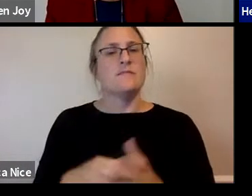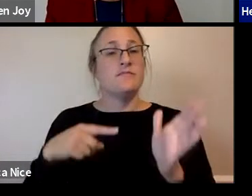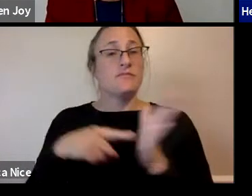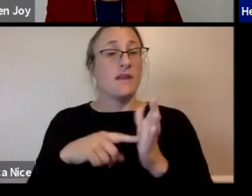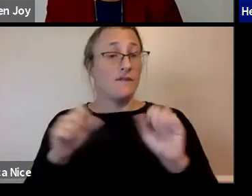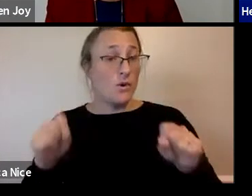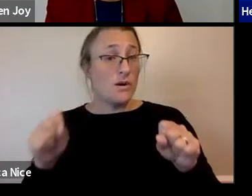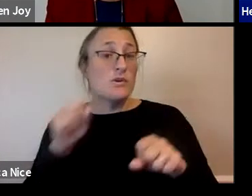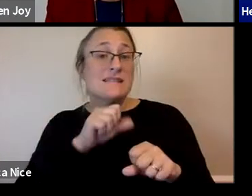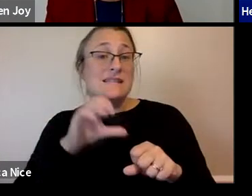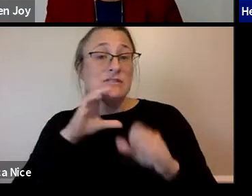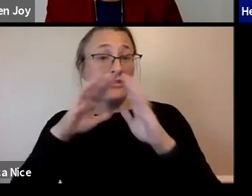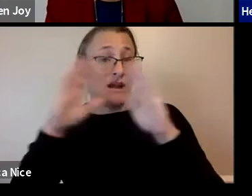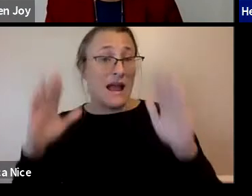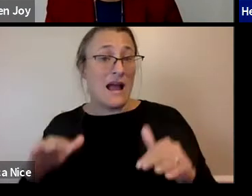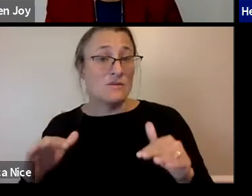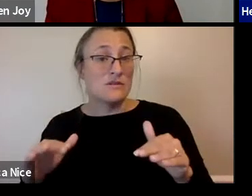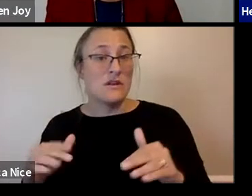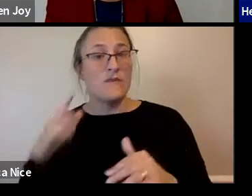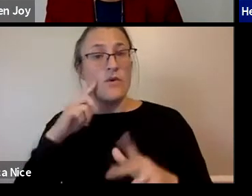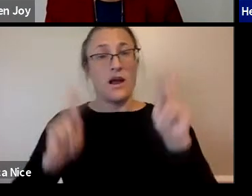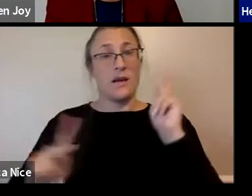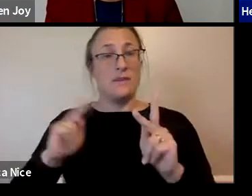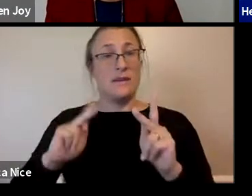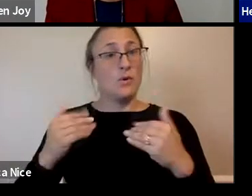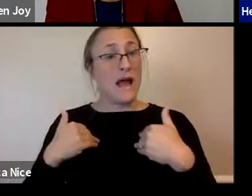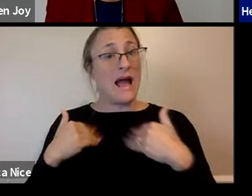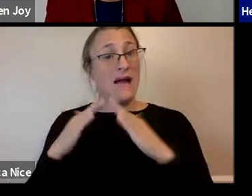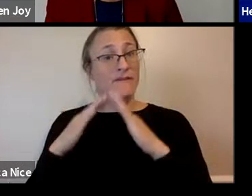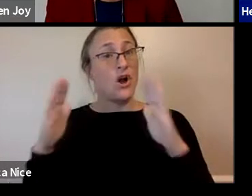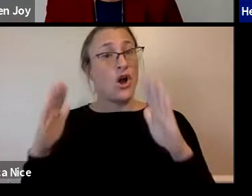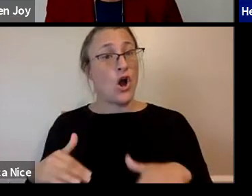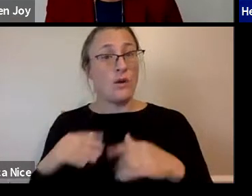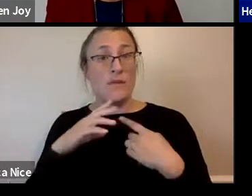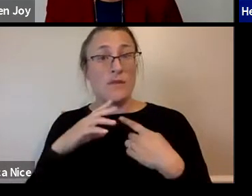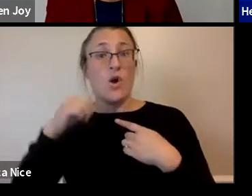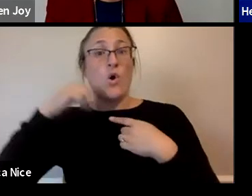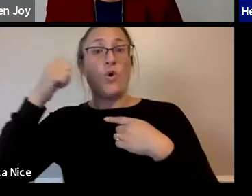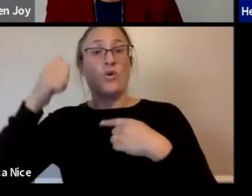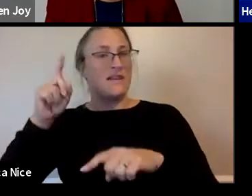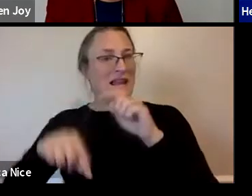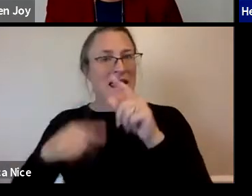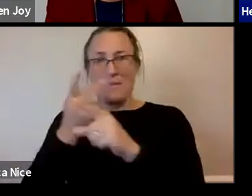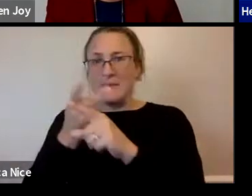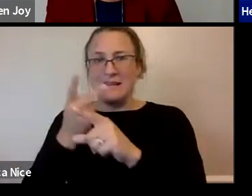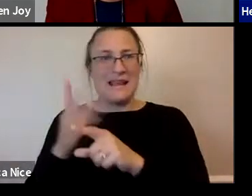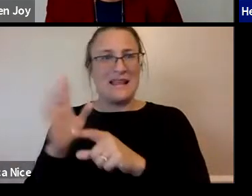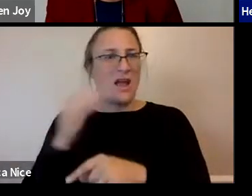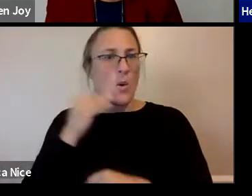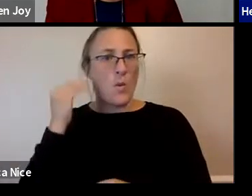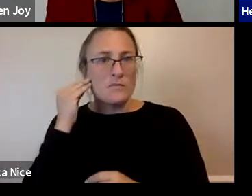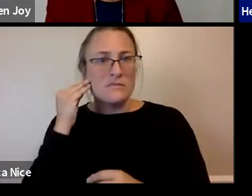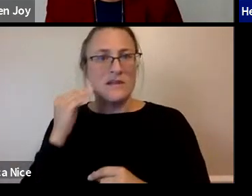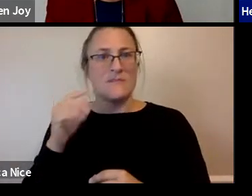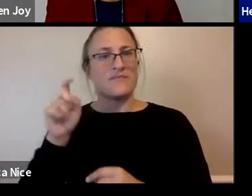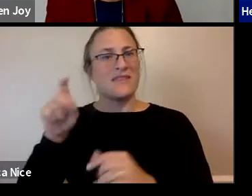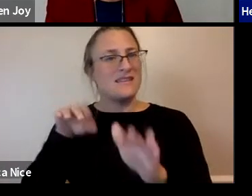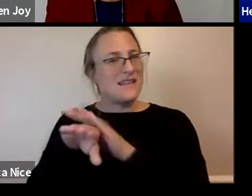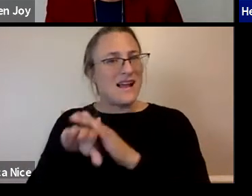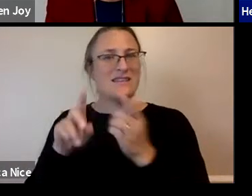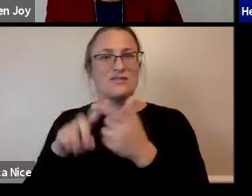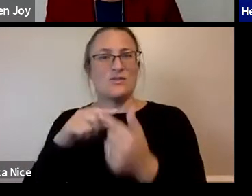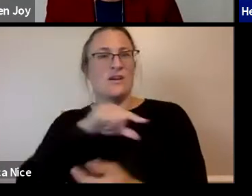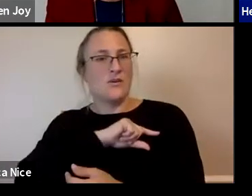senior housing for aging homeowners in the community that are unable to maintain their homes, need access to quality,